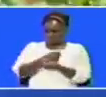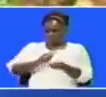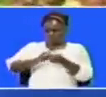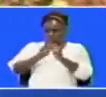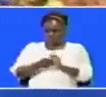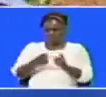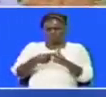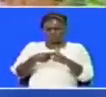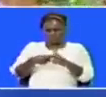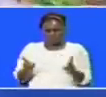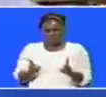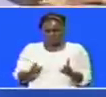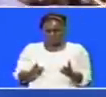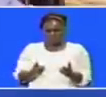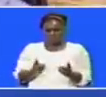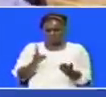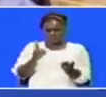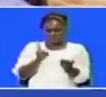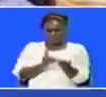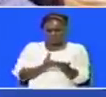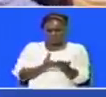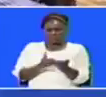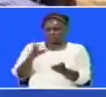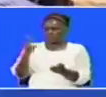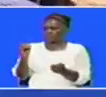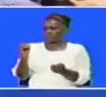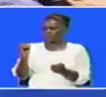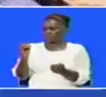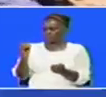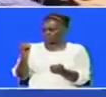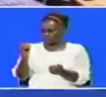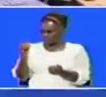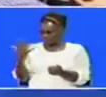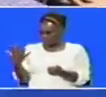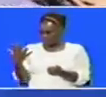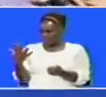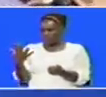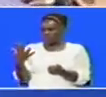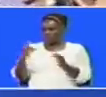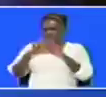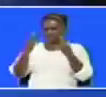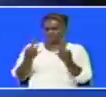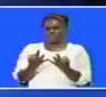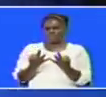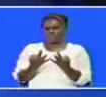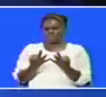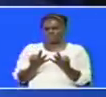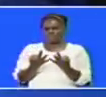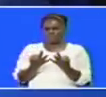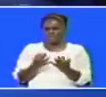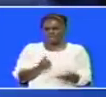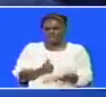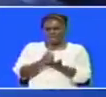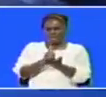He started undergoing dialysis, and in the year 2005, his family opted for what is seen as a way out